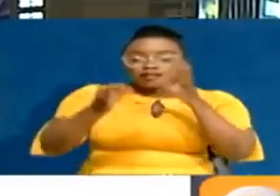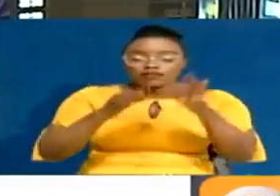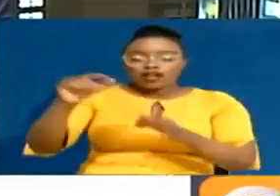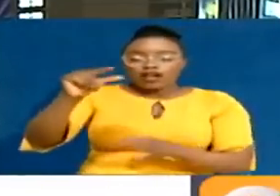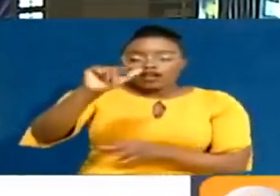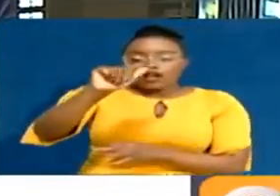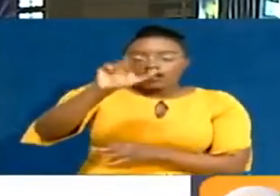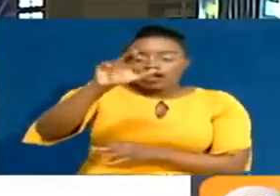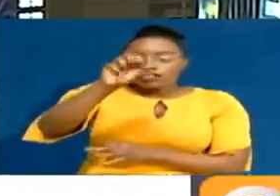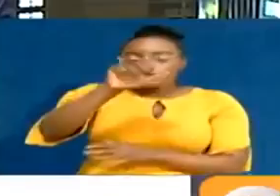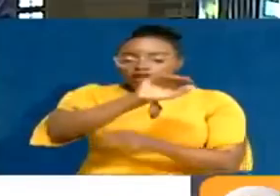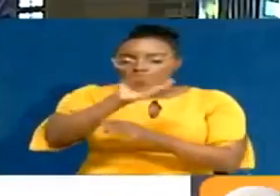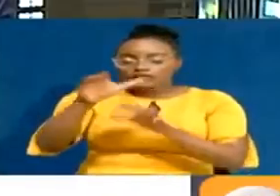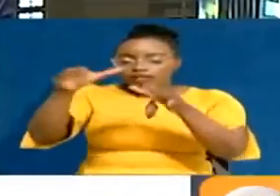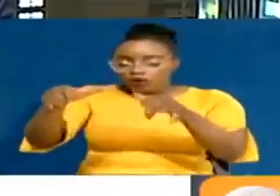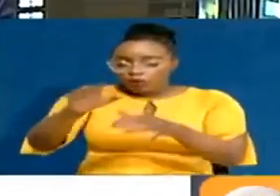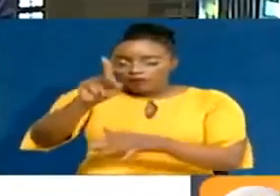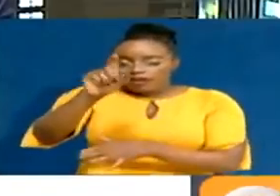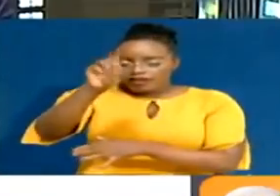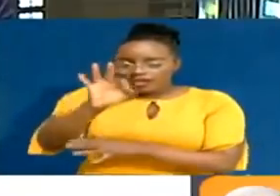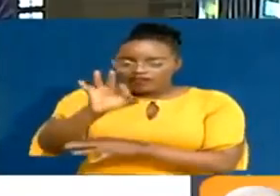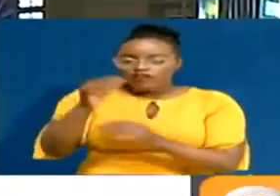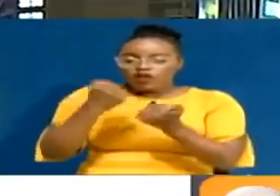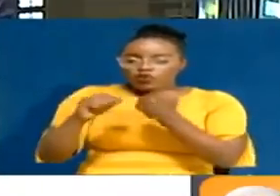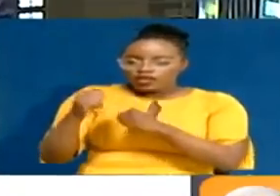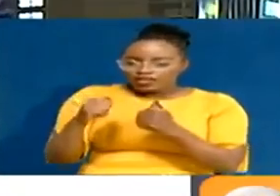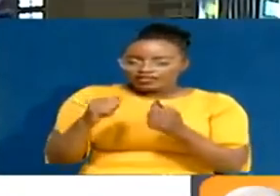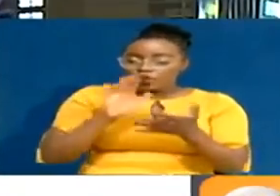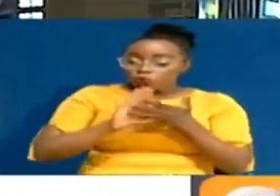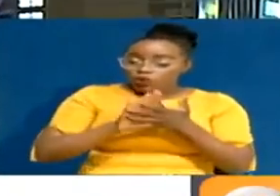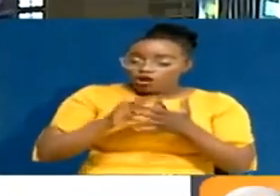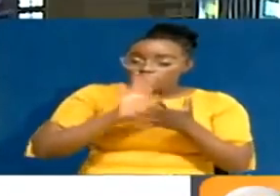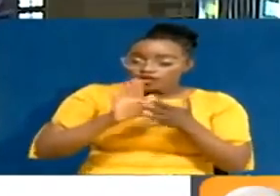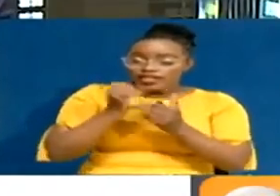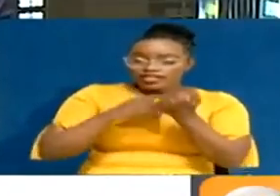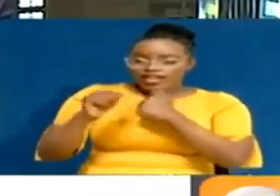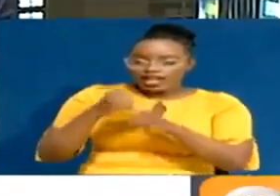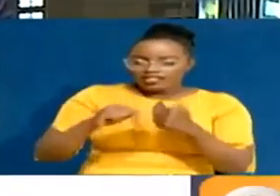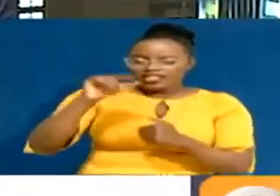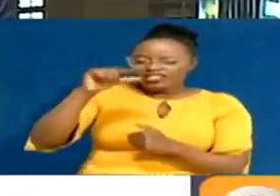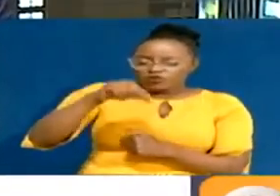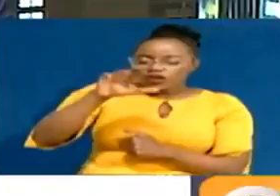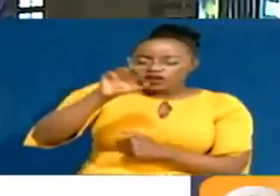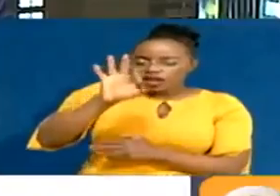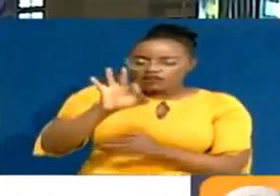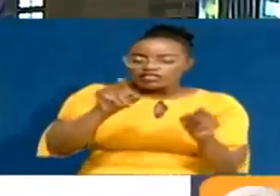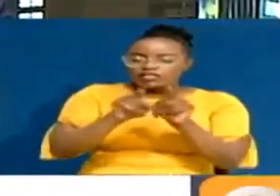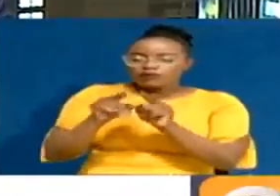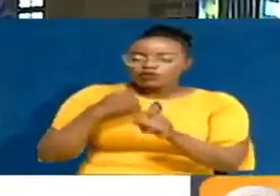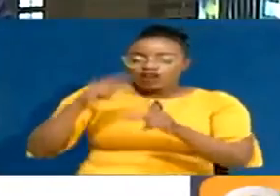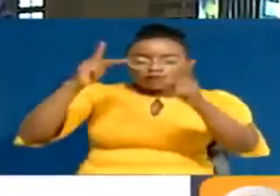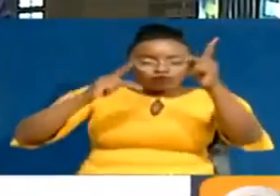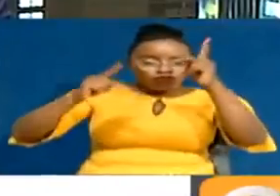Garrison, Kibochi urged the contingent tagged Quick Reaction Force, or QRF, who are trained in different parts of the country to